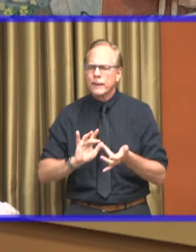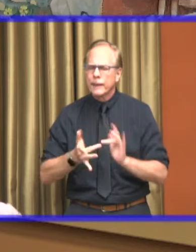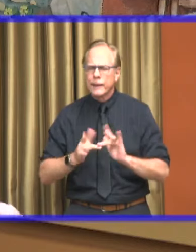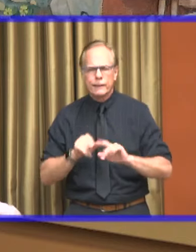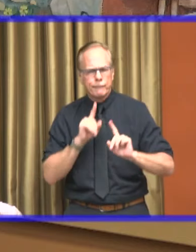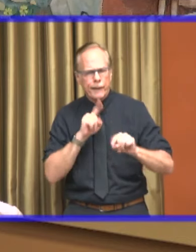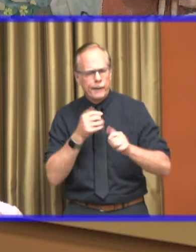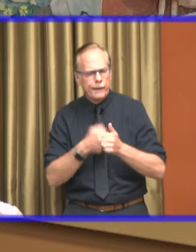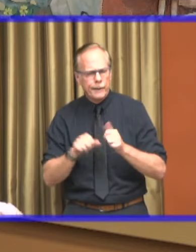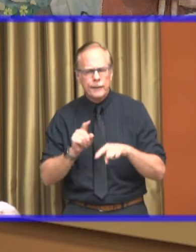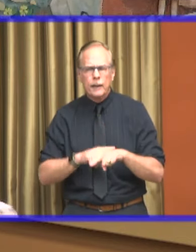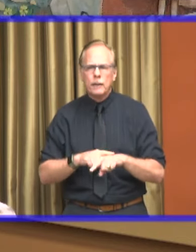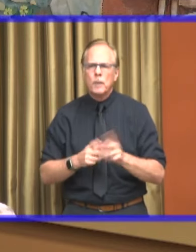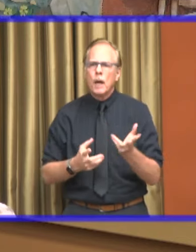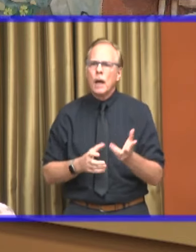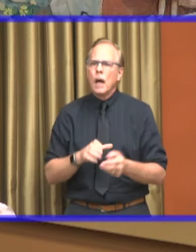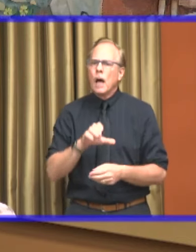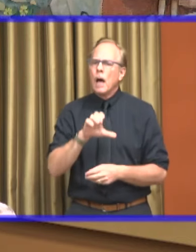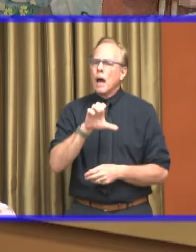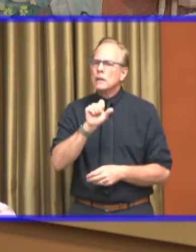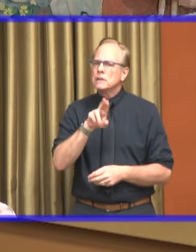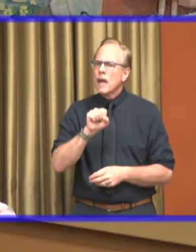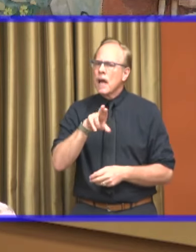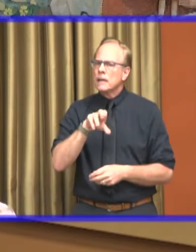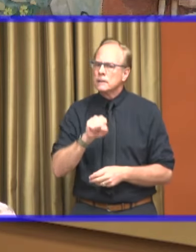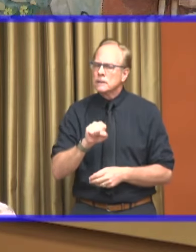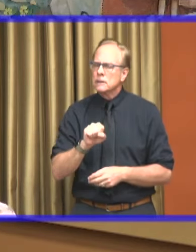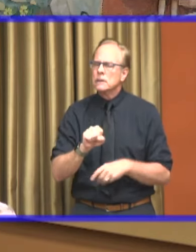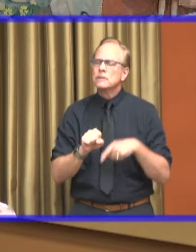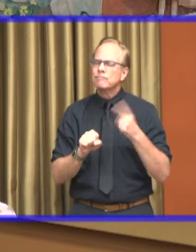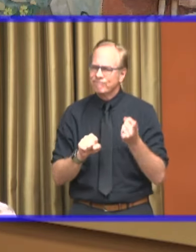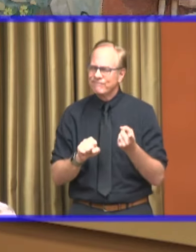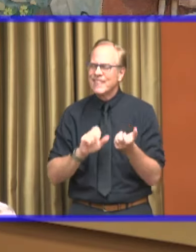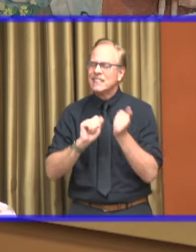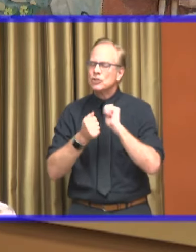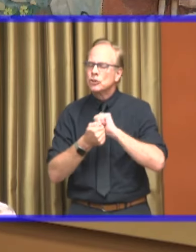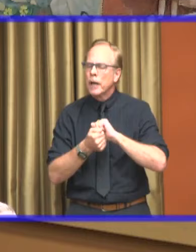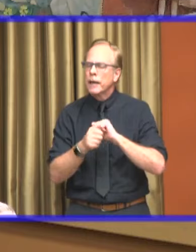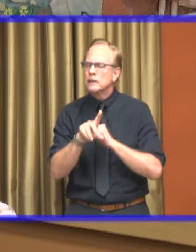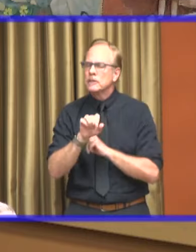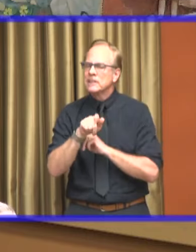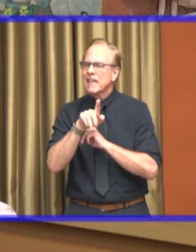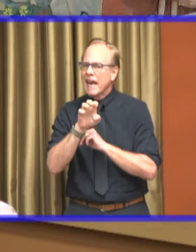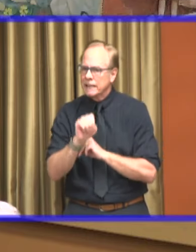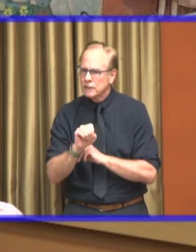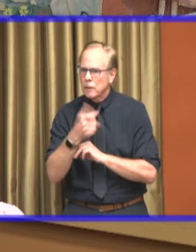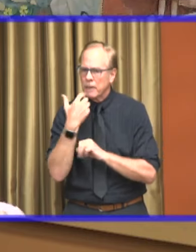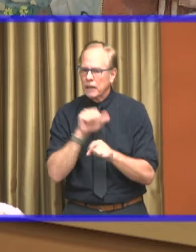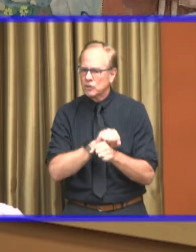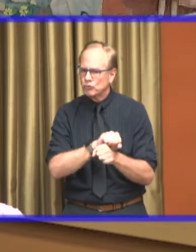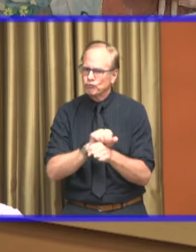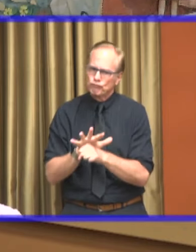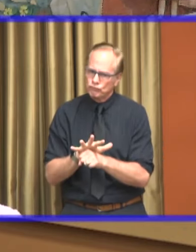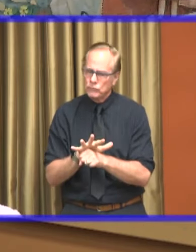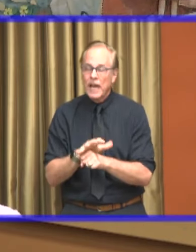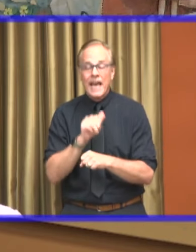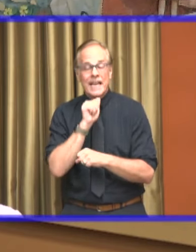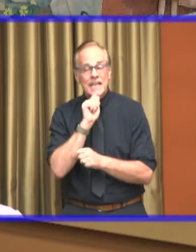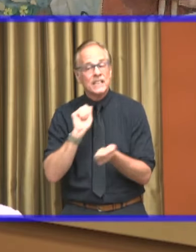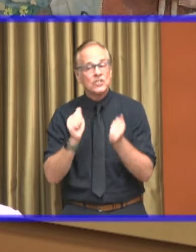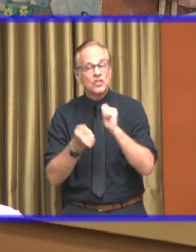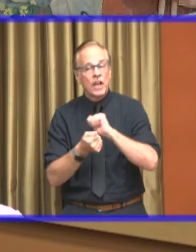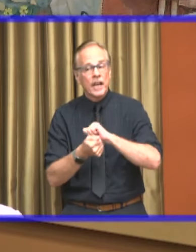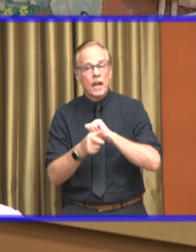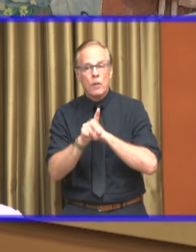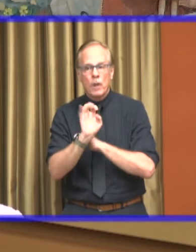Census Bureau did make some date adjustments in response to the COVID-19 situation. They didn't change census day. They simply